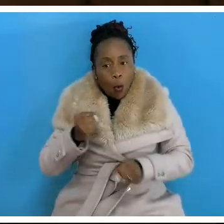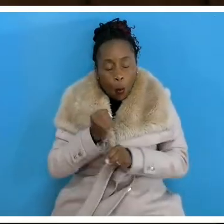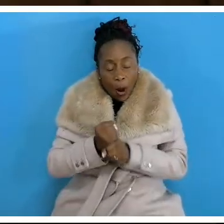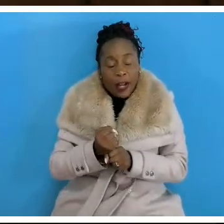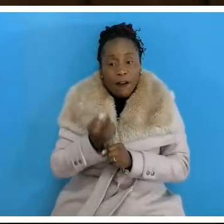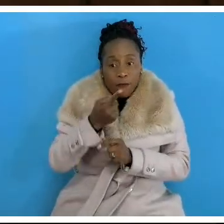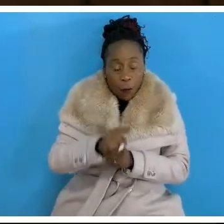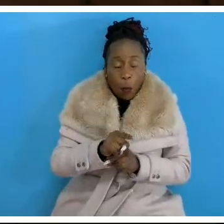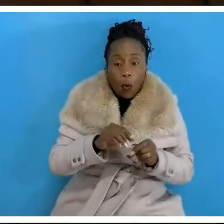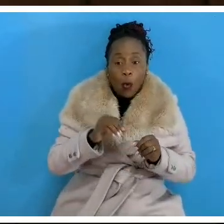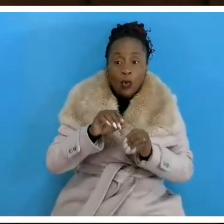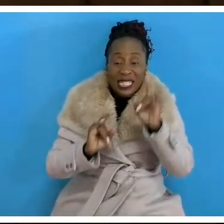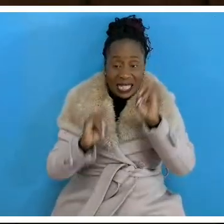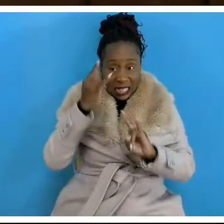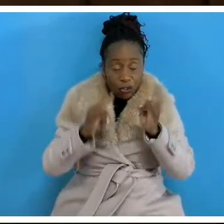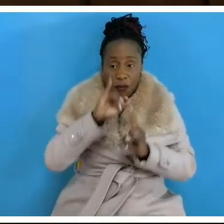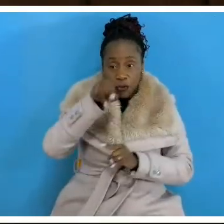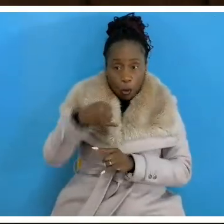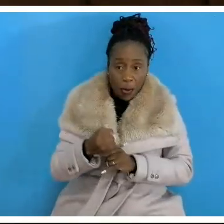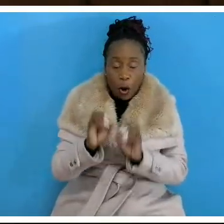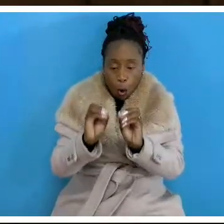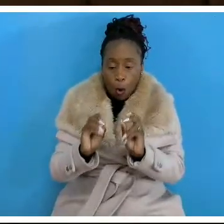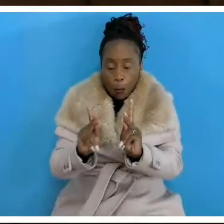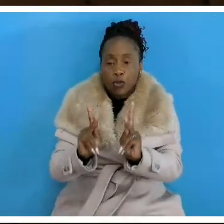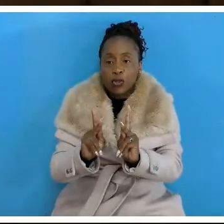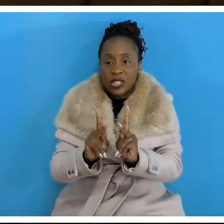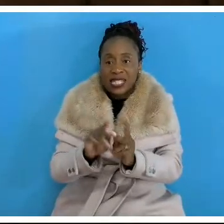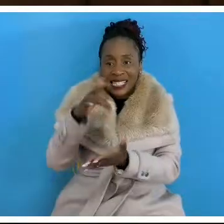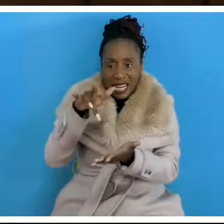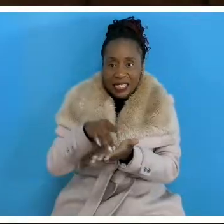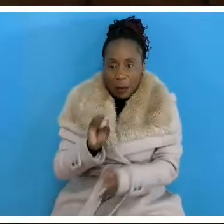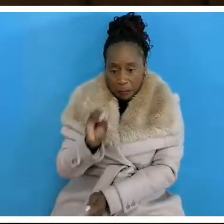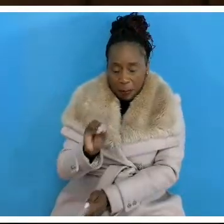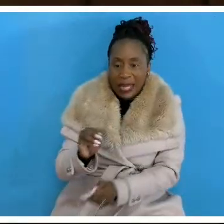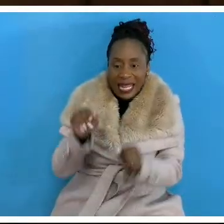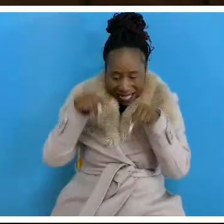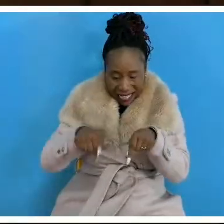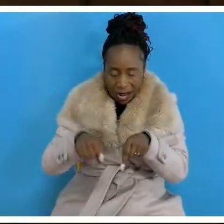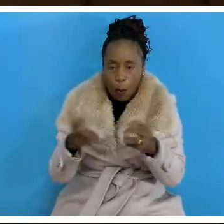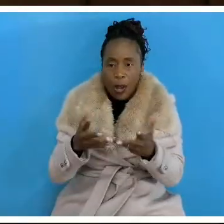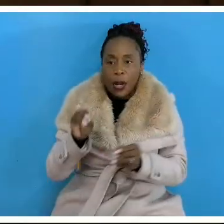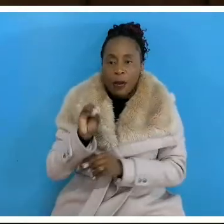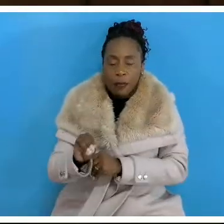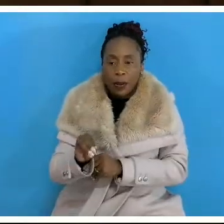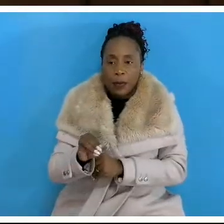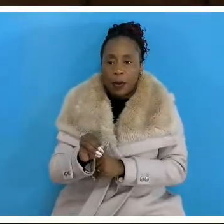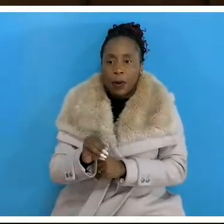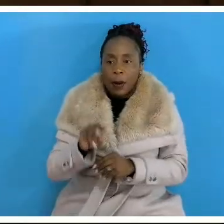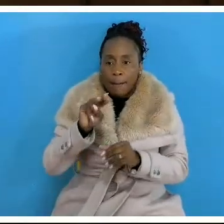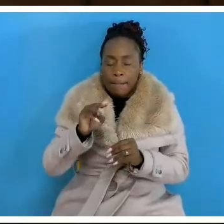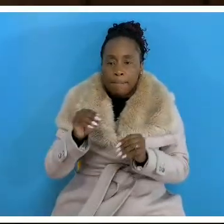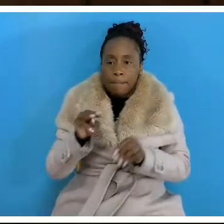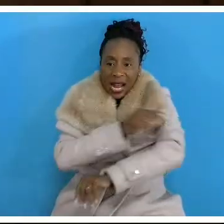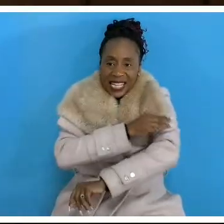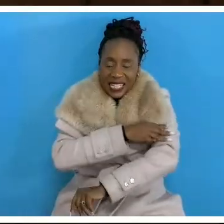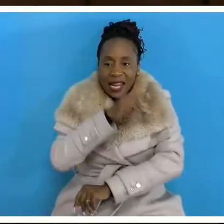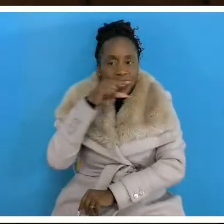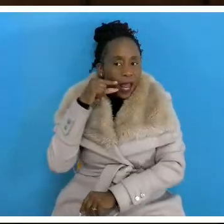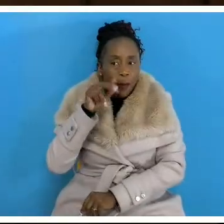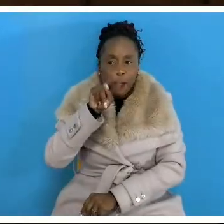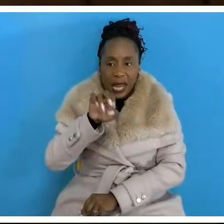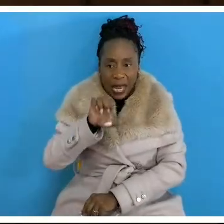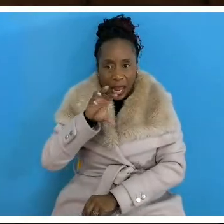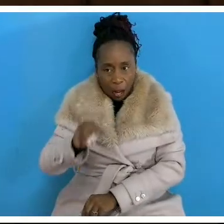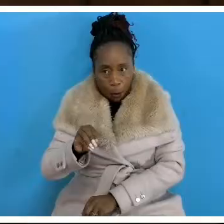of Joburg. There's an opportunity center right here where we are right now. The manager is called Neo. So if there's